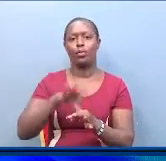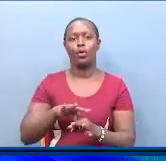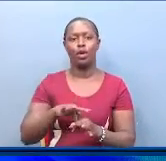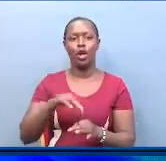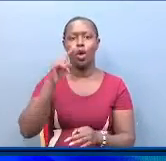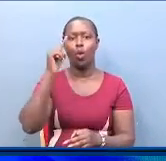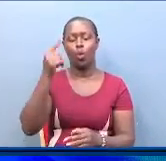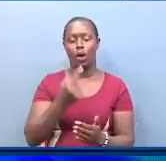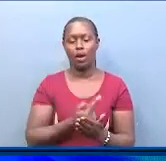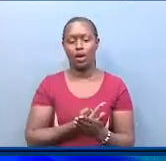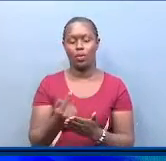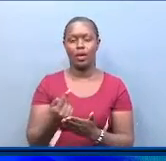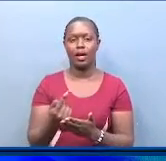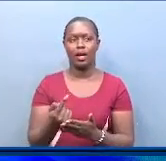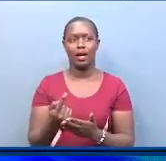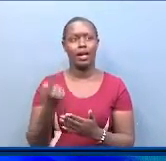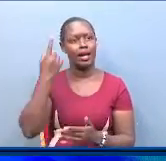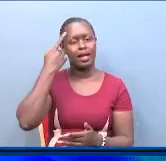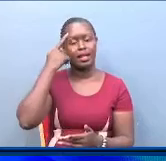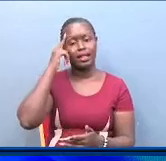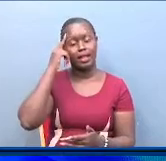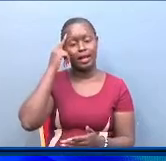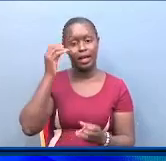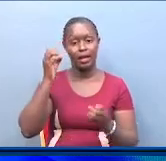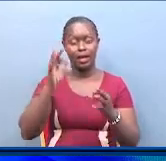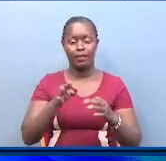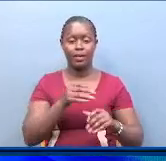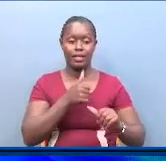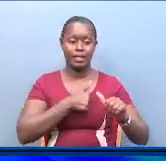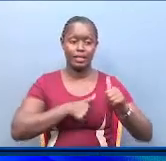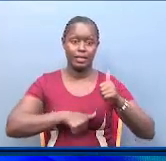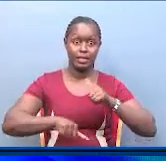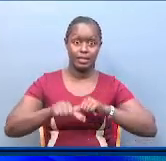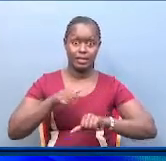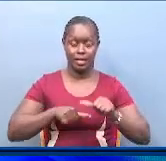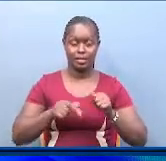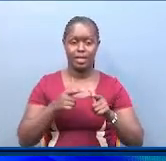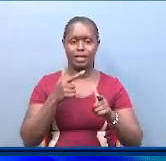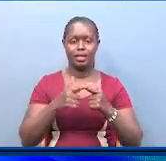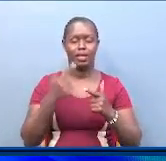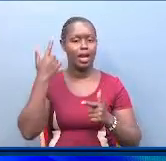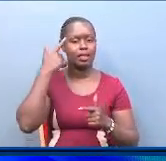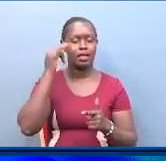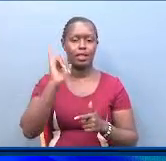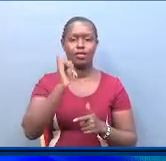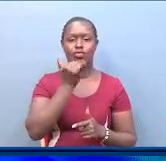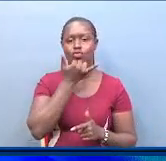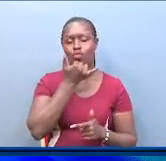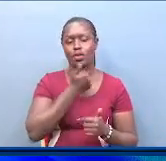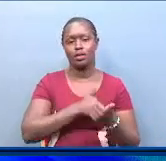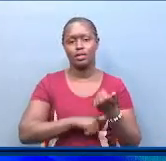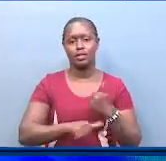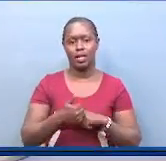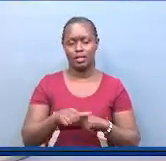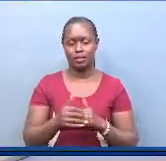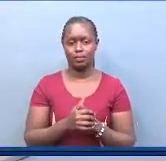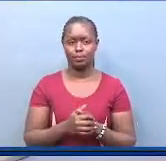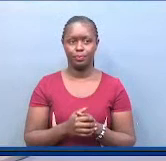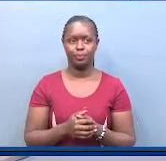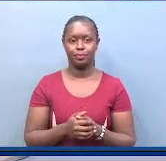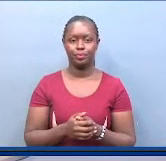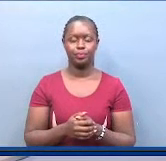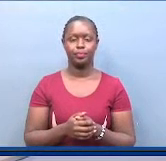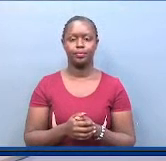in 1 week. I think if it is science, then that is wrong science. All right, Dennis, go